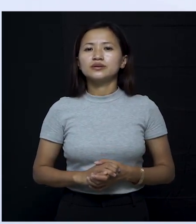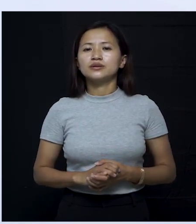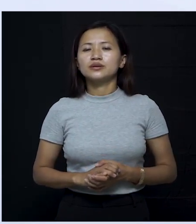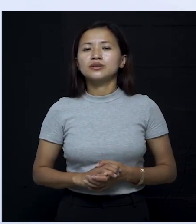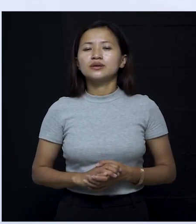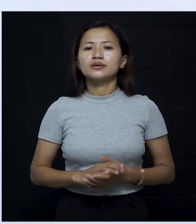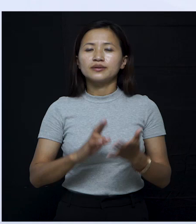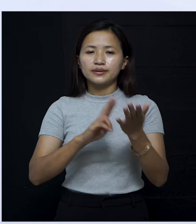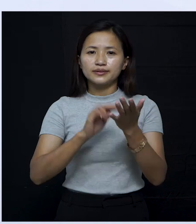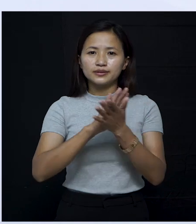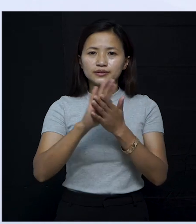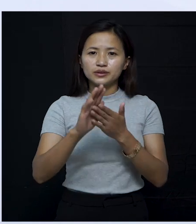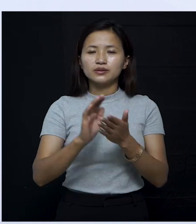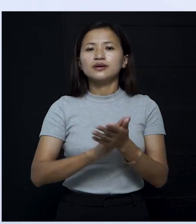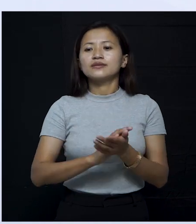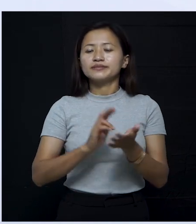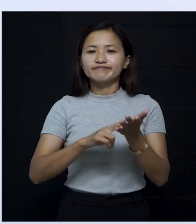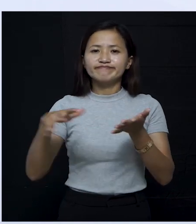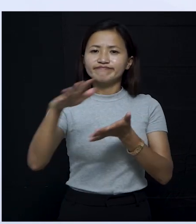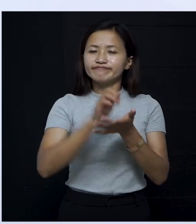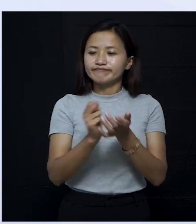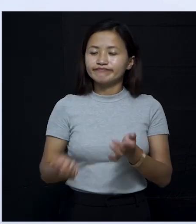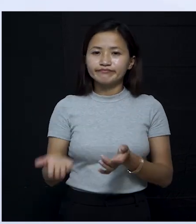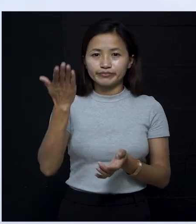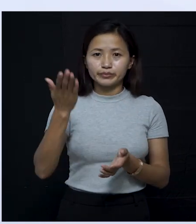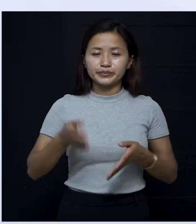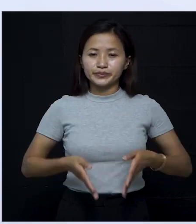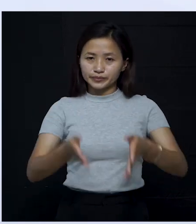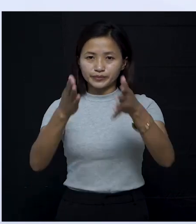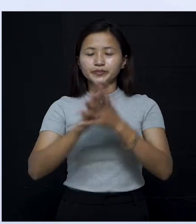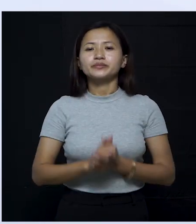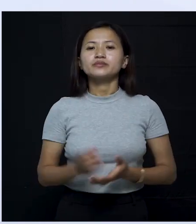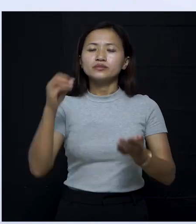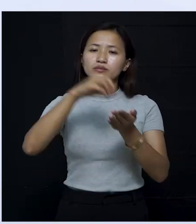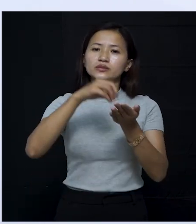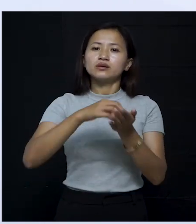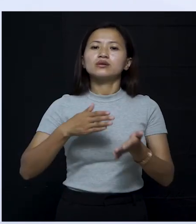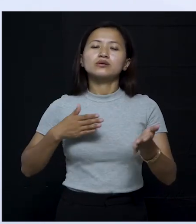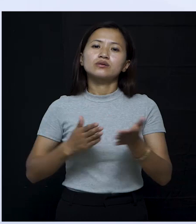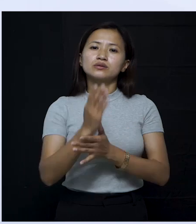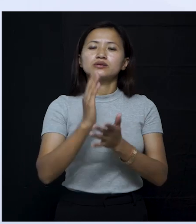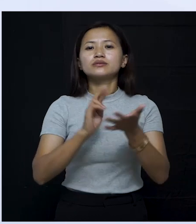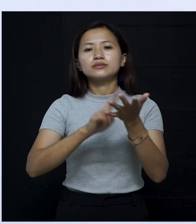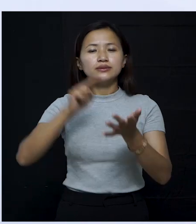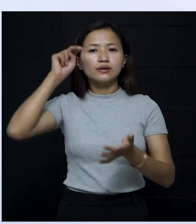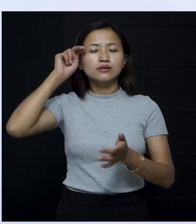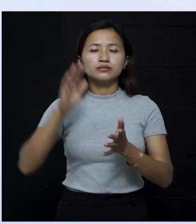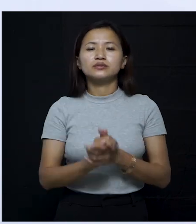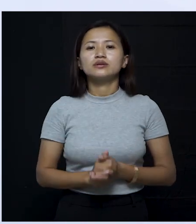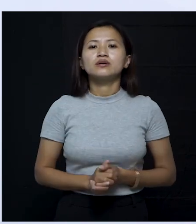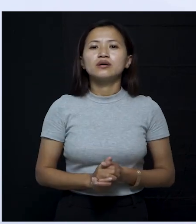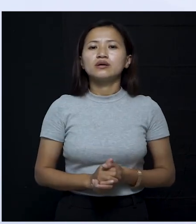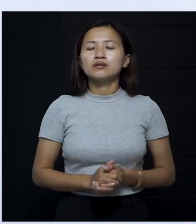NH means national highway. So you need to mention those national highways that are crossing Nagaland also. Okay,